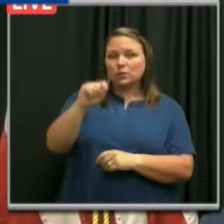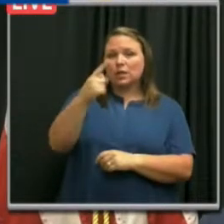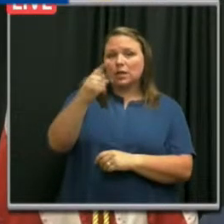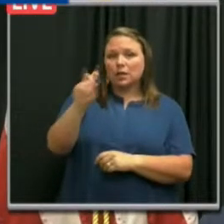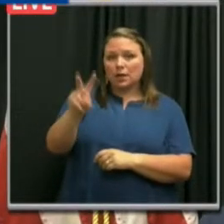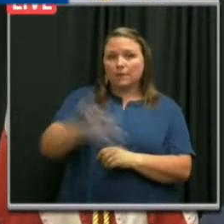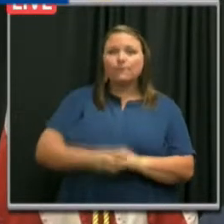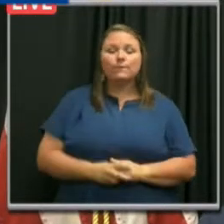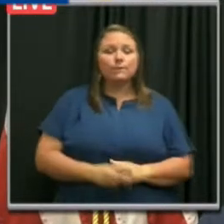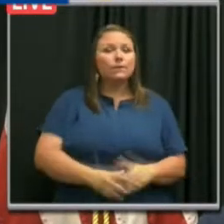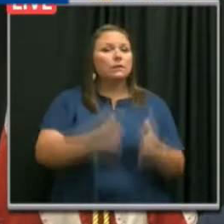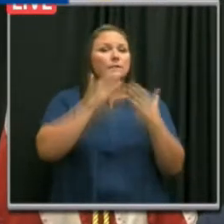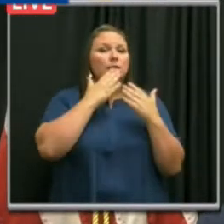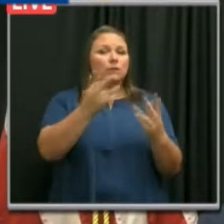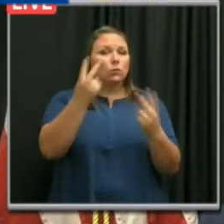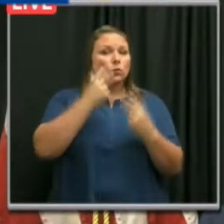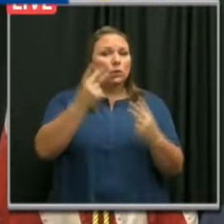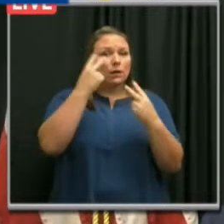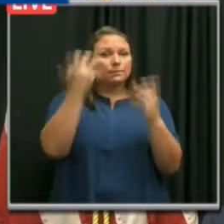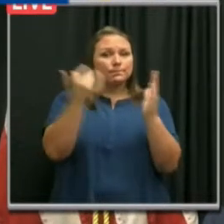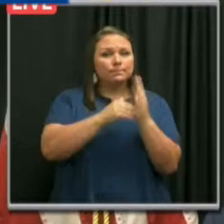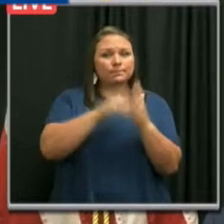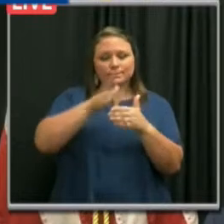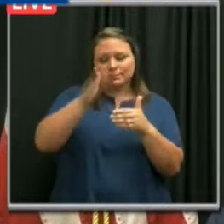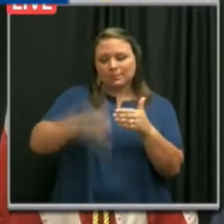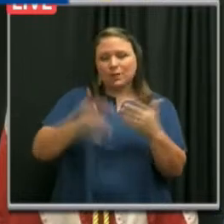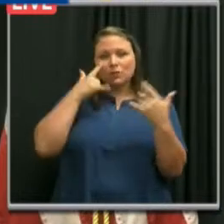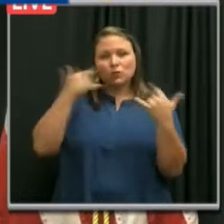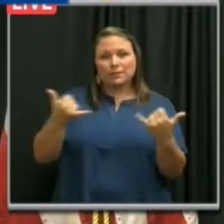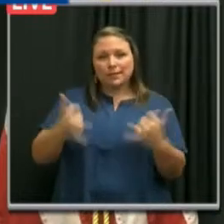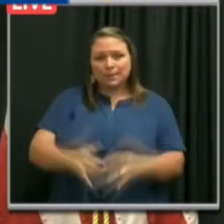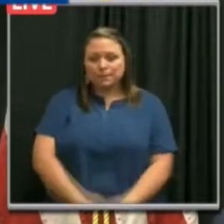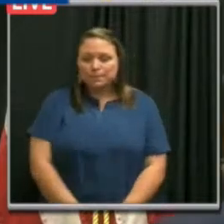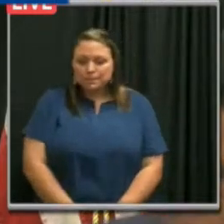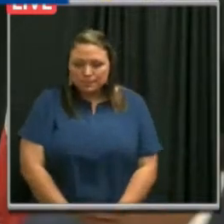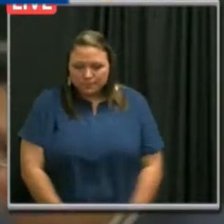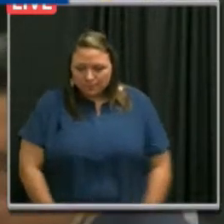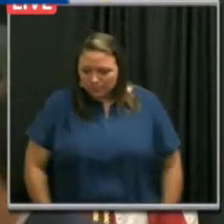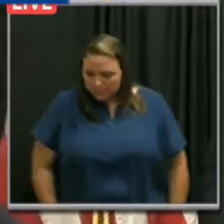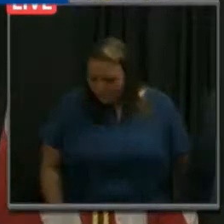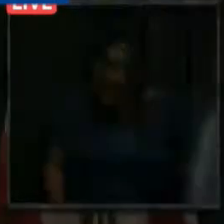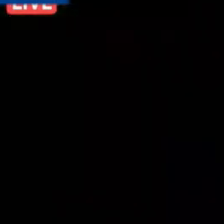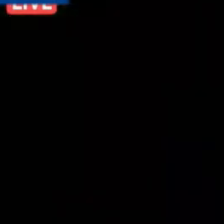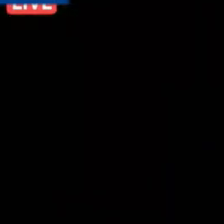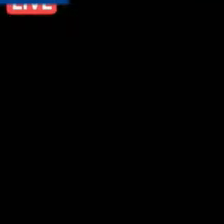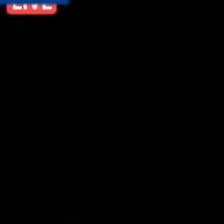covid19.nashville.gov. Thank you for joining us. This concludes today's press briefing.